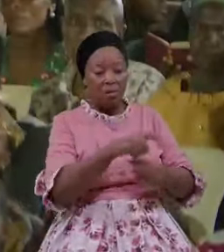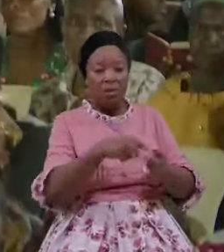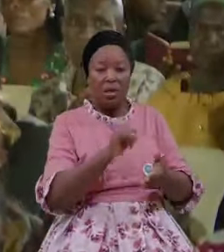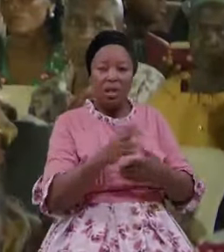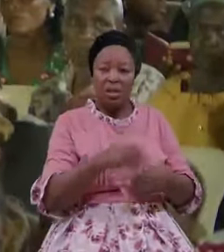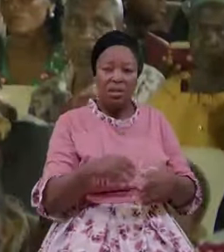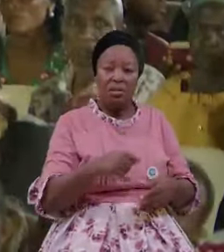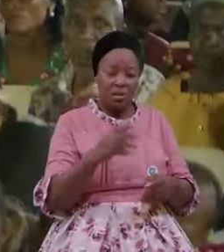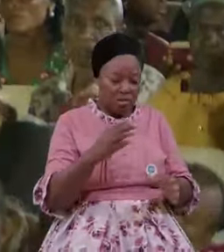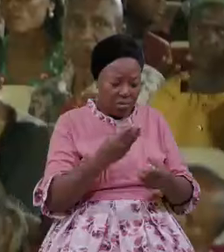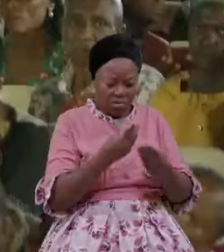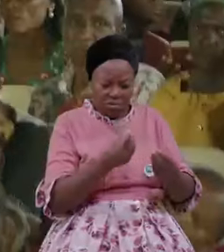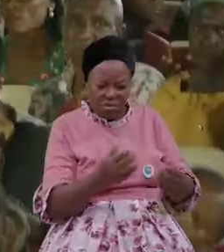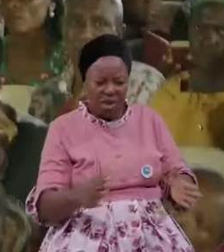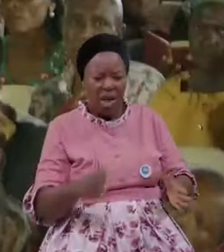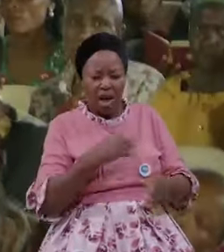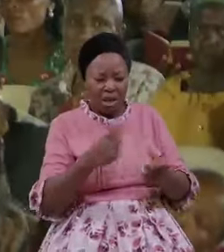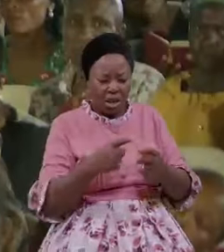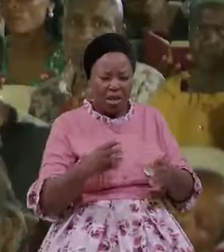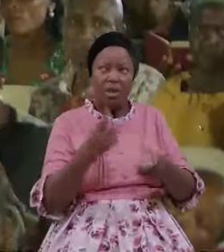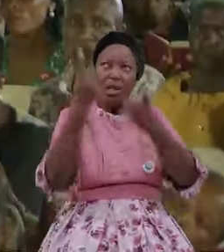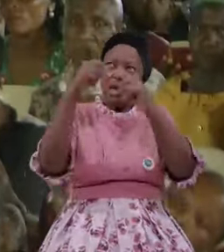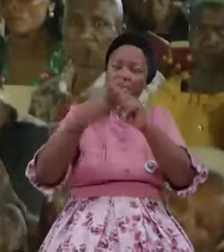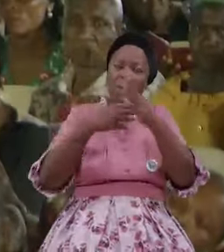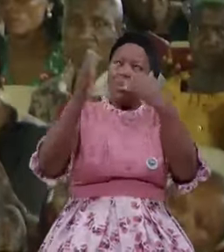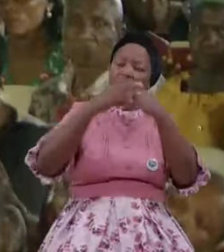and rolled away the stone, they fell